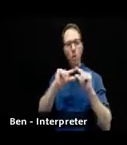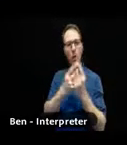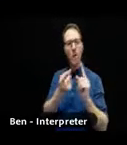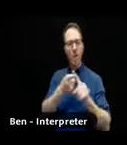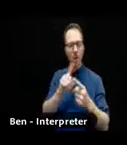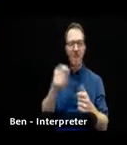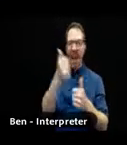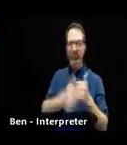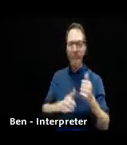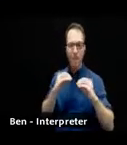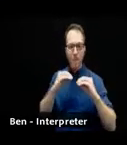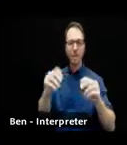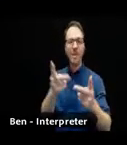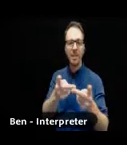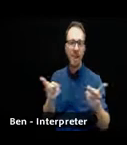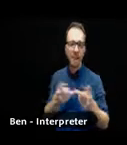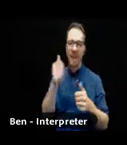movement space,